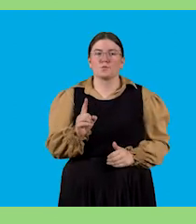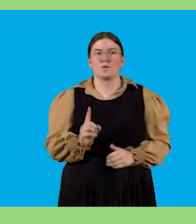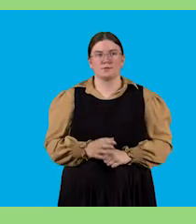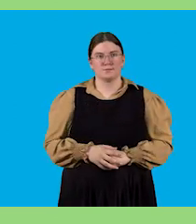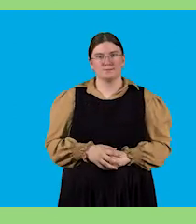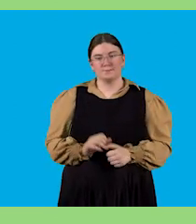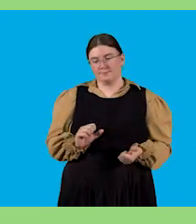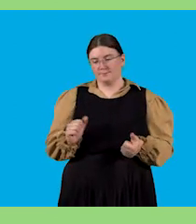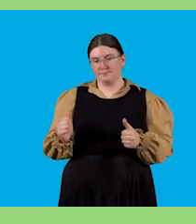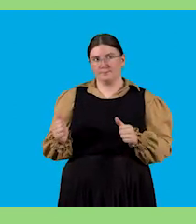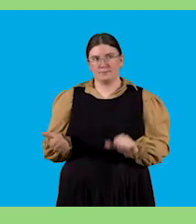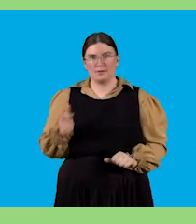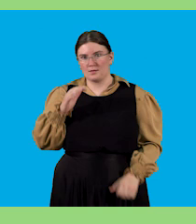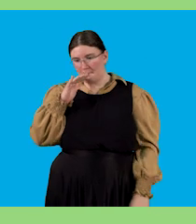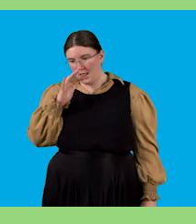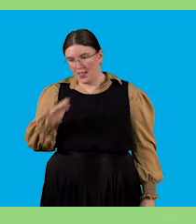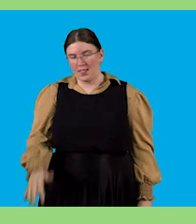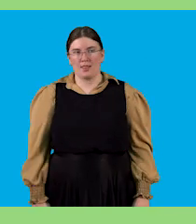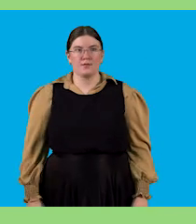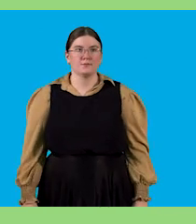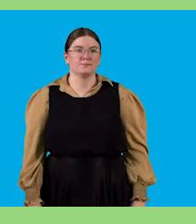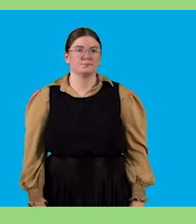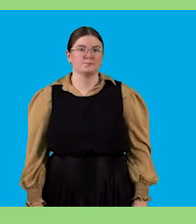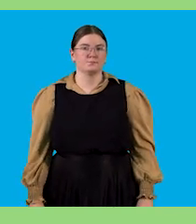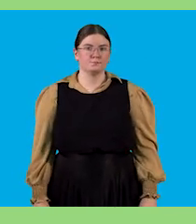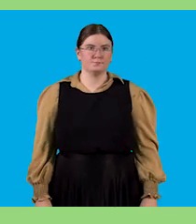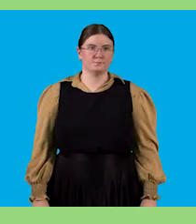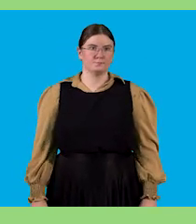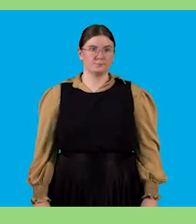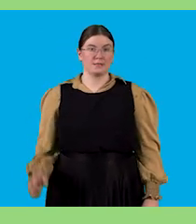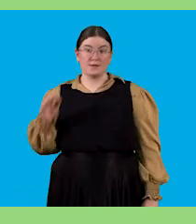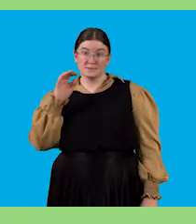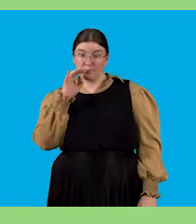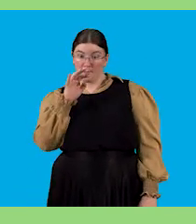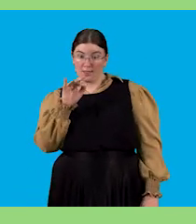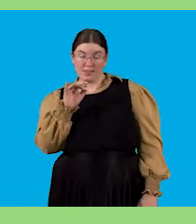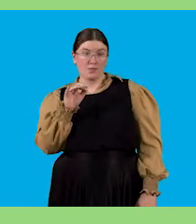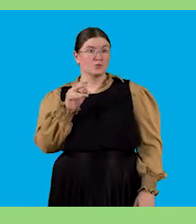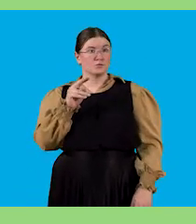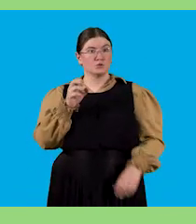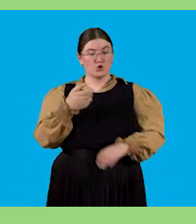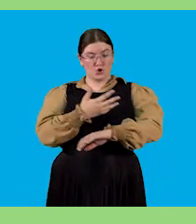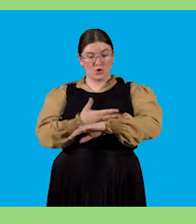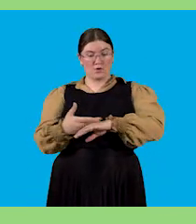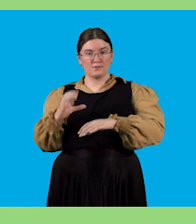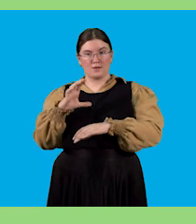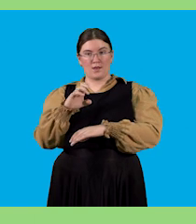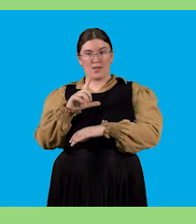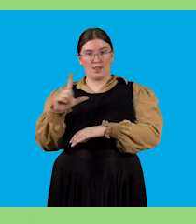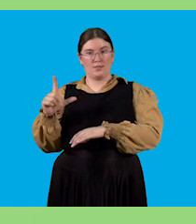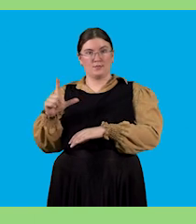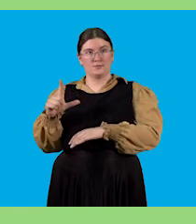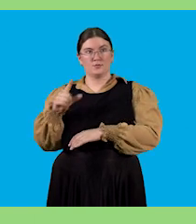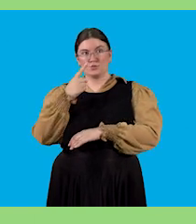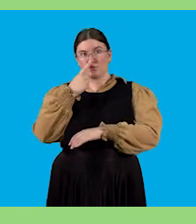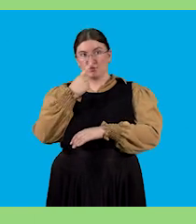The next process involves smelling, and here, nerve cells in the lining of the nose respond